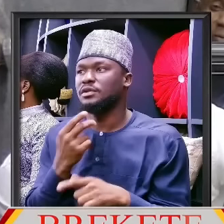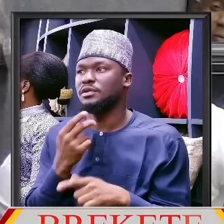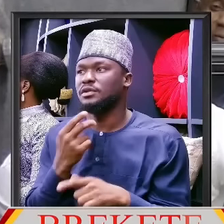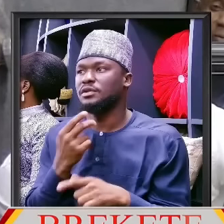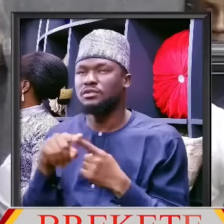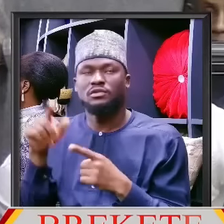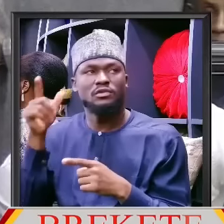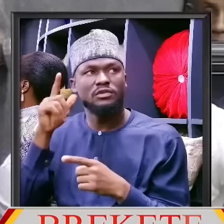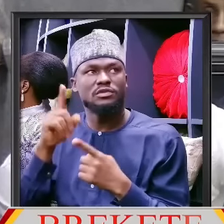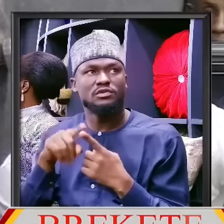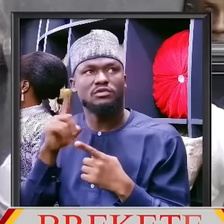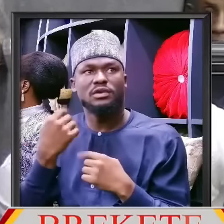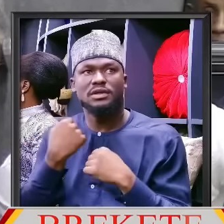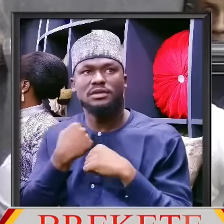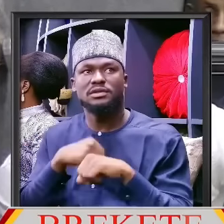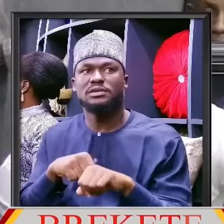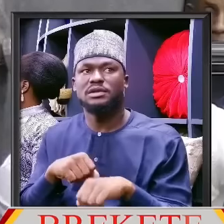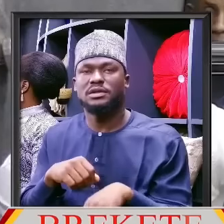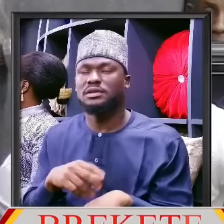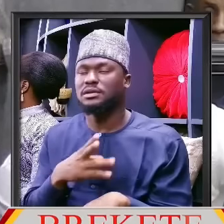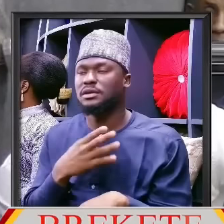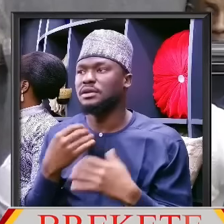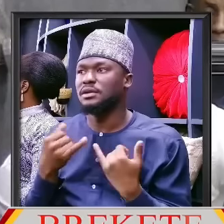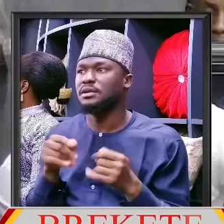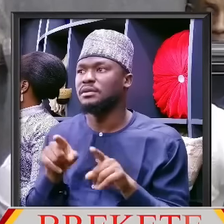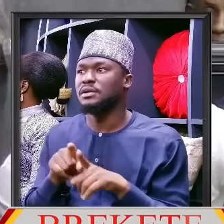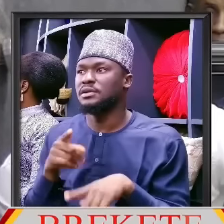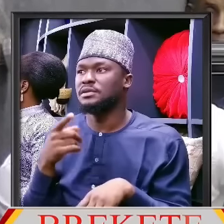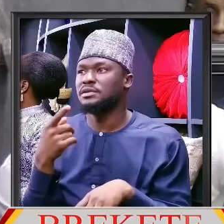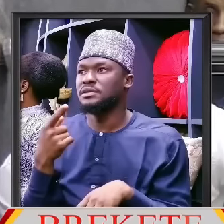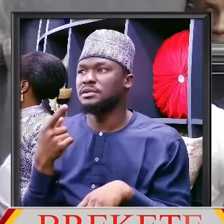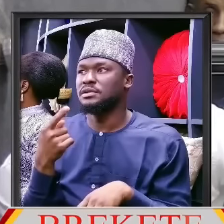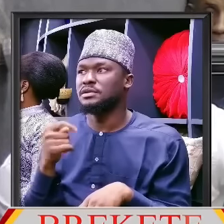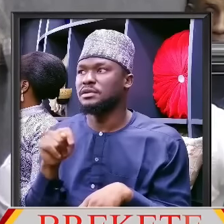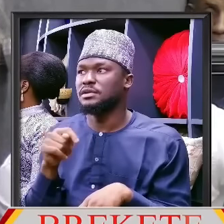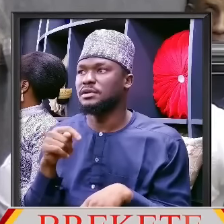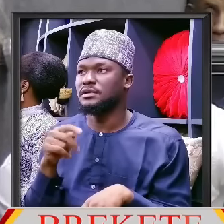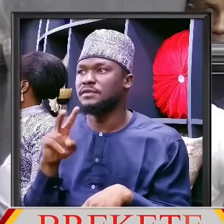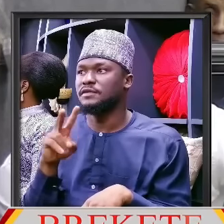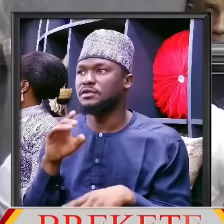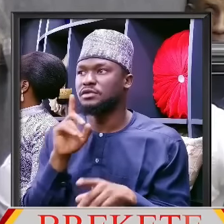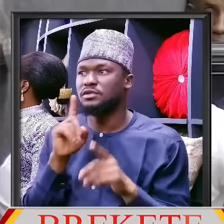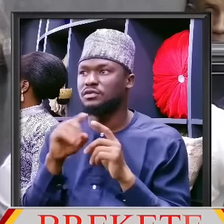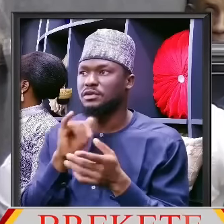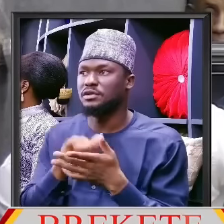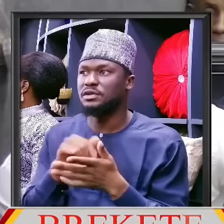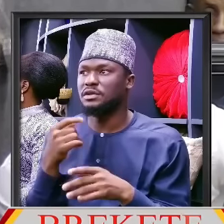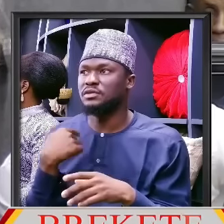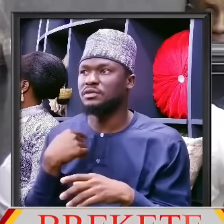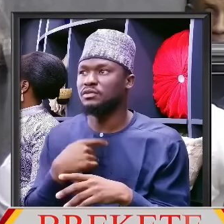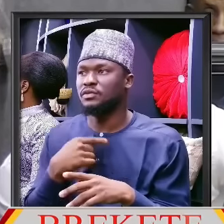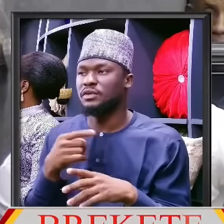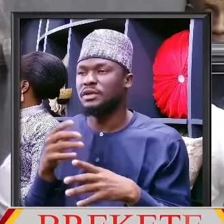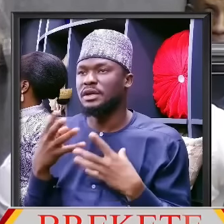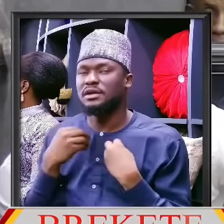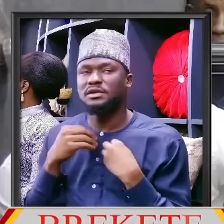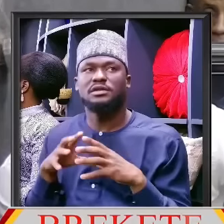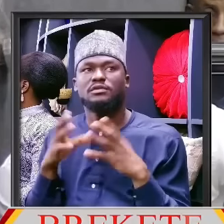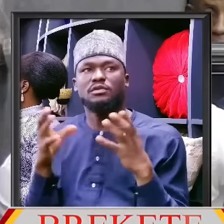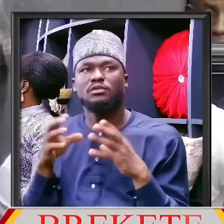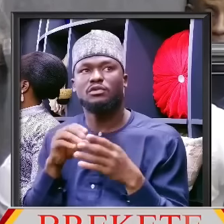matter. As the ABC talker, not true. They took you about me some students.